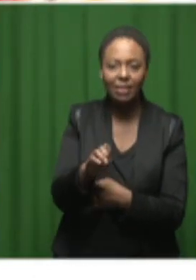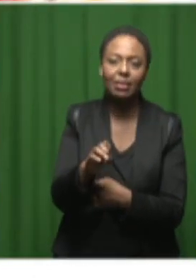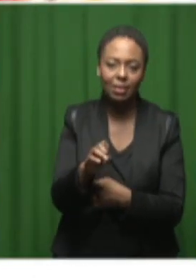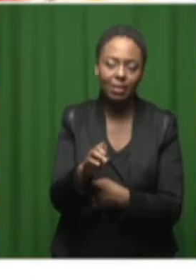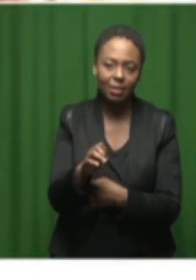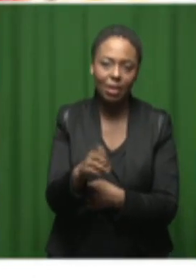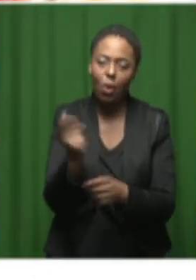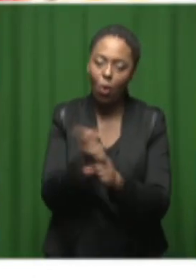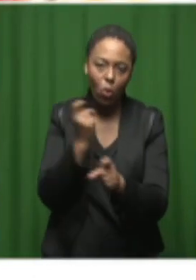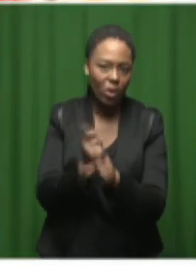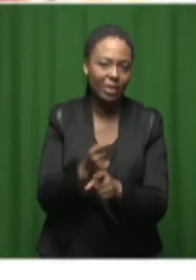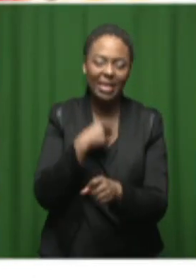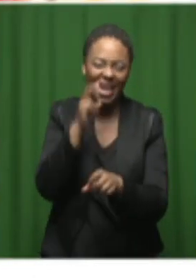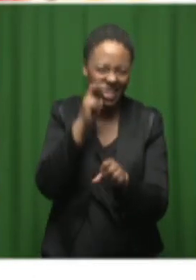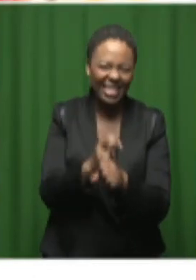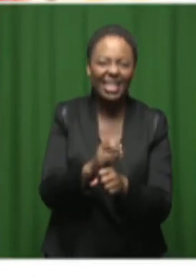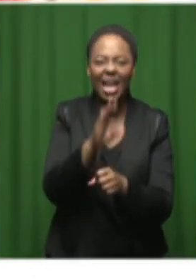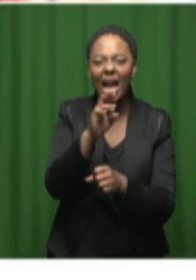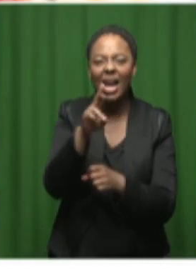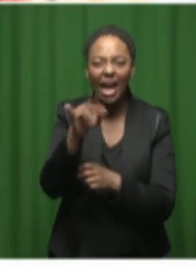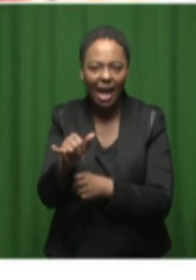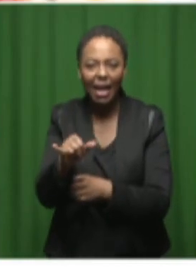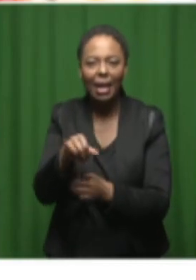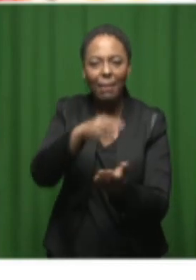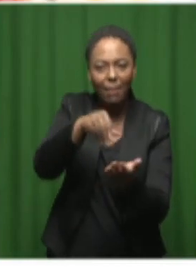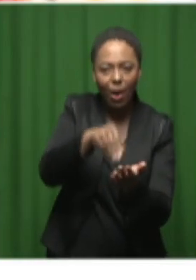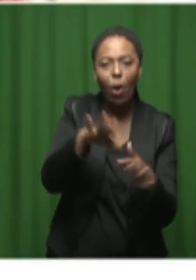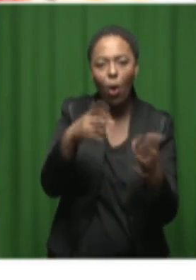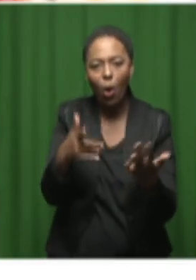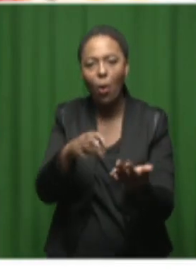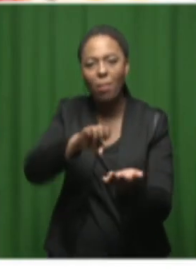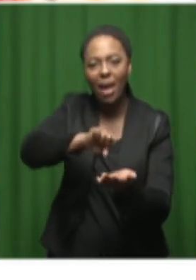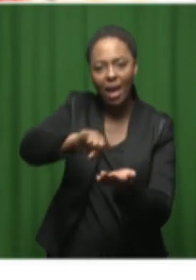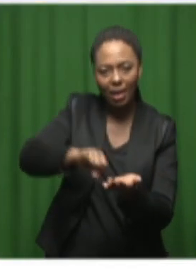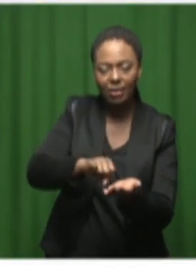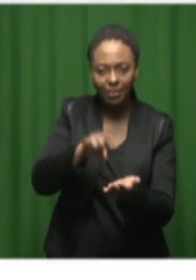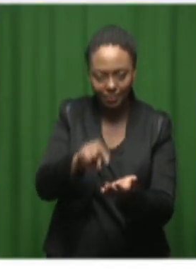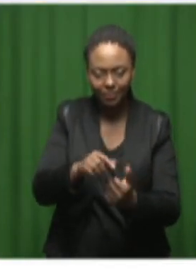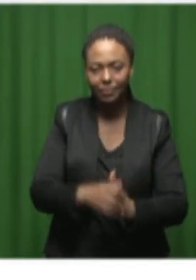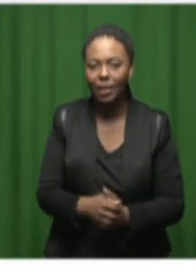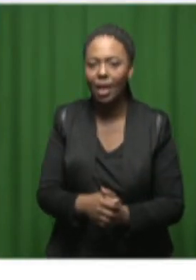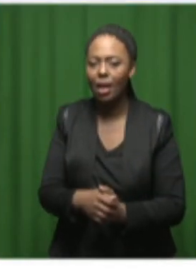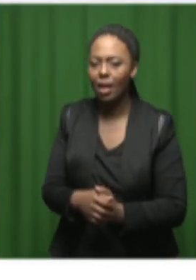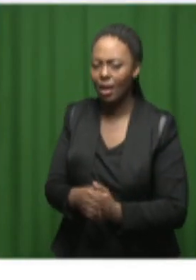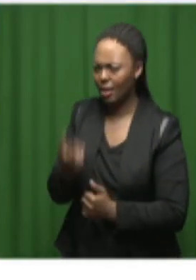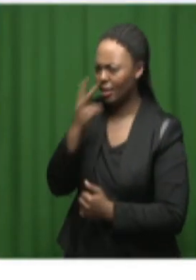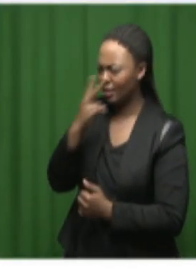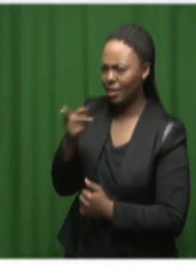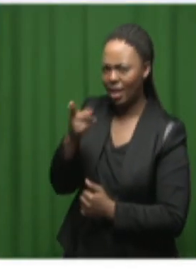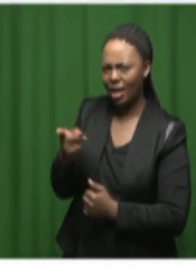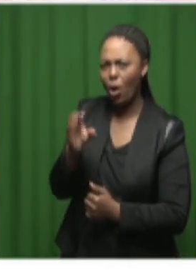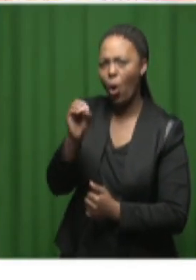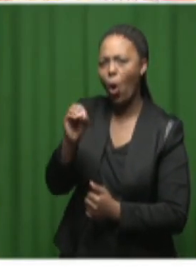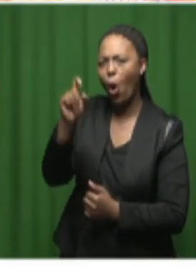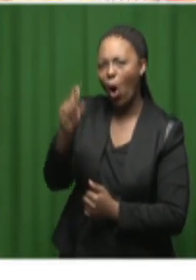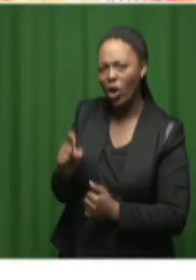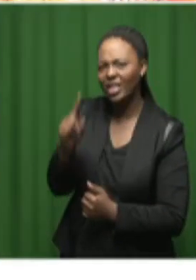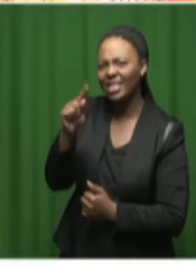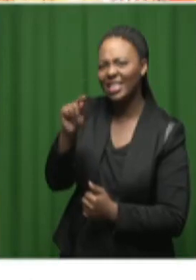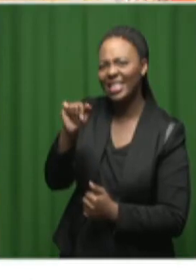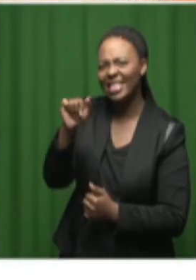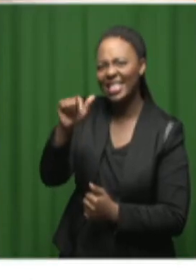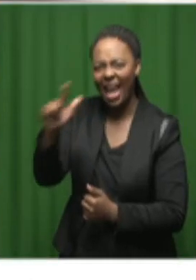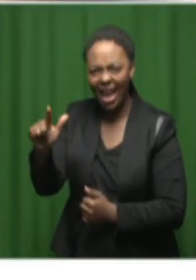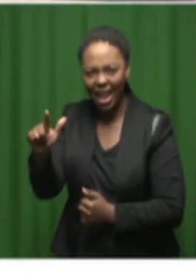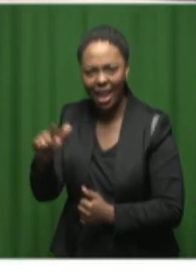cook without curry powder. Okay. Or curry paste. So that's my definite... I thought I saw a slide of oxtail, yeah? Yes. Yeah,